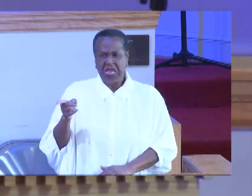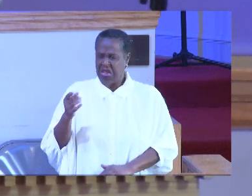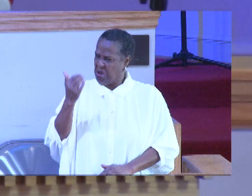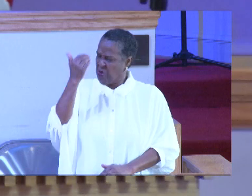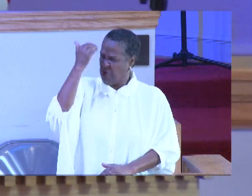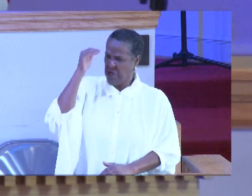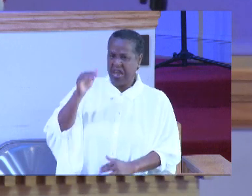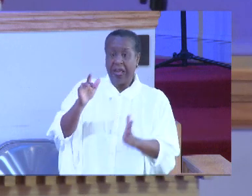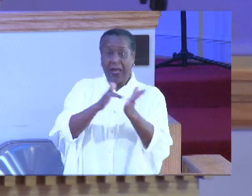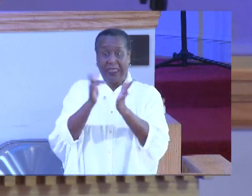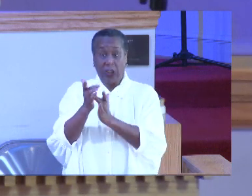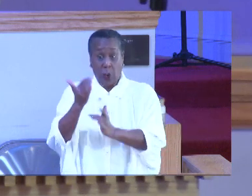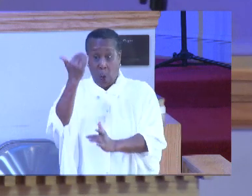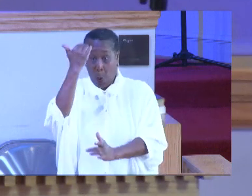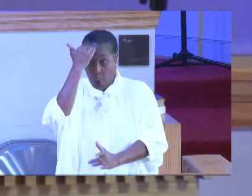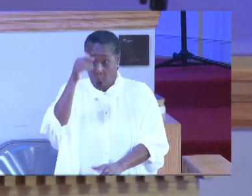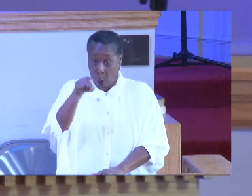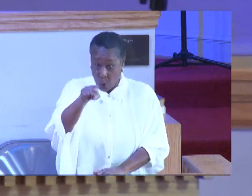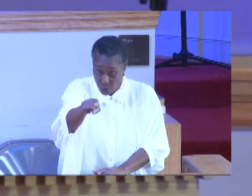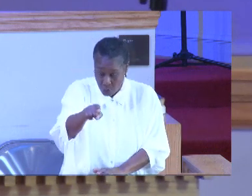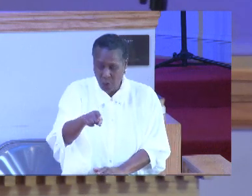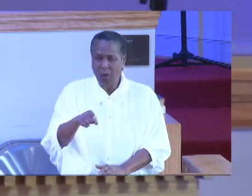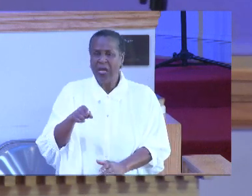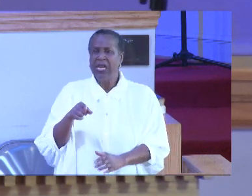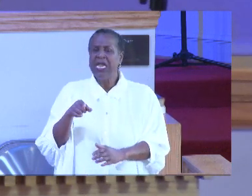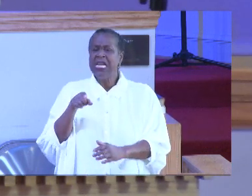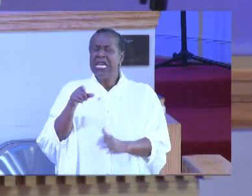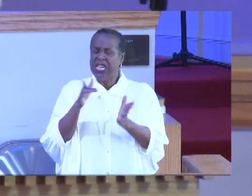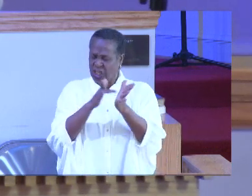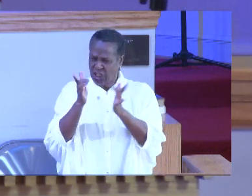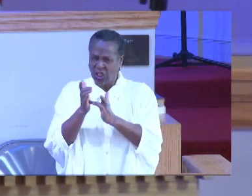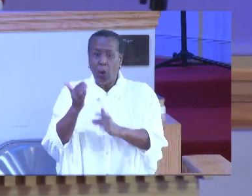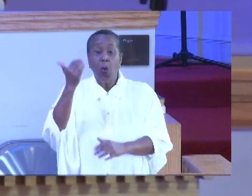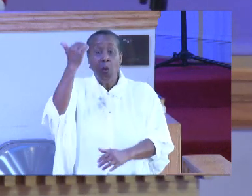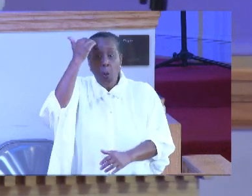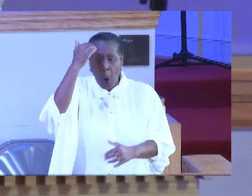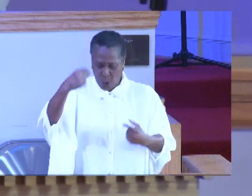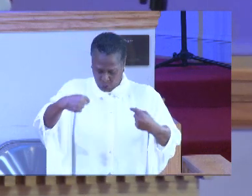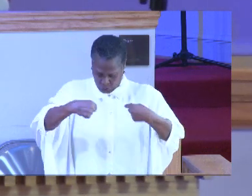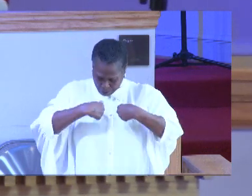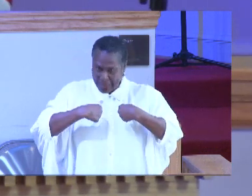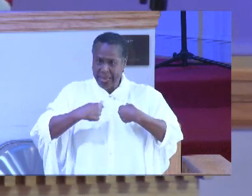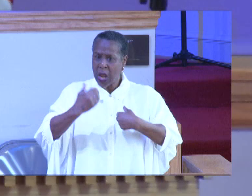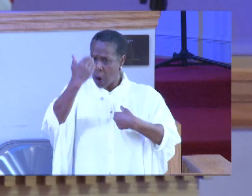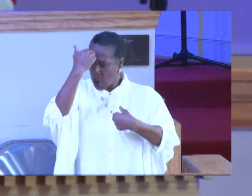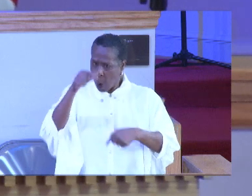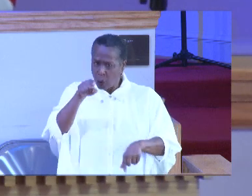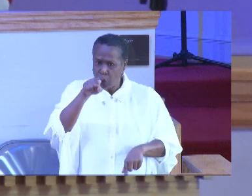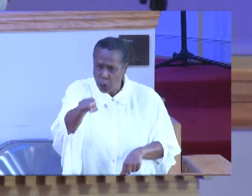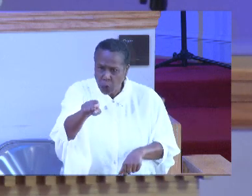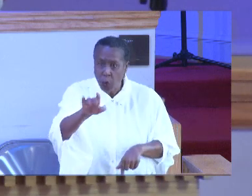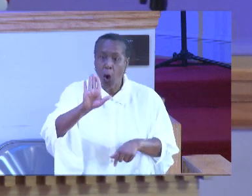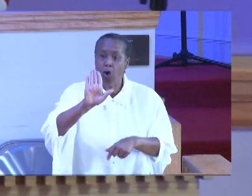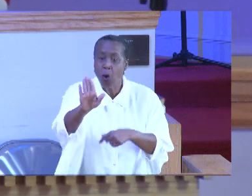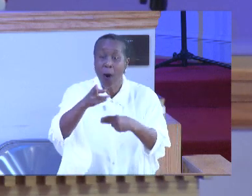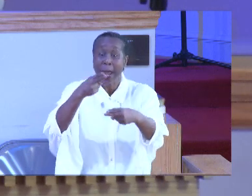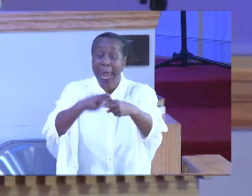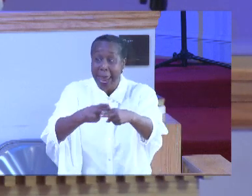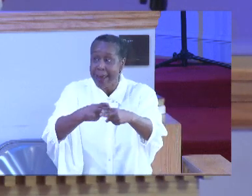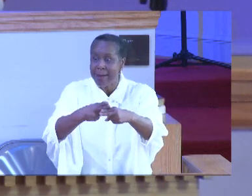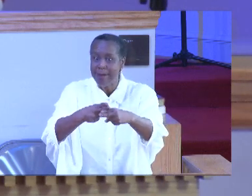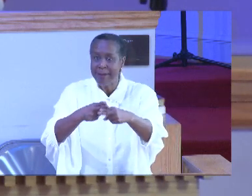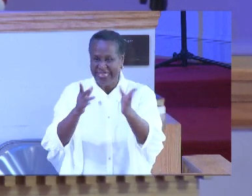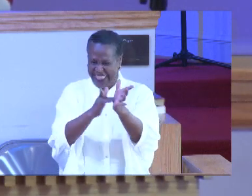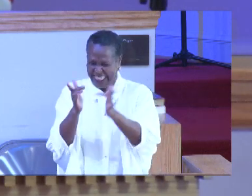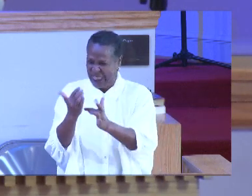some generic or broad way, but he knows me by my name. Somebody ought to